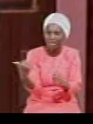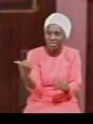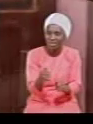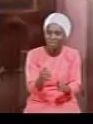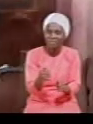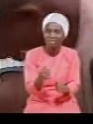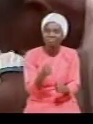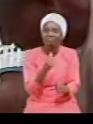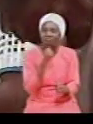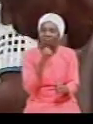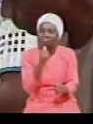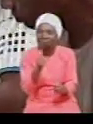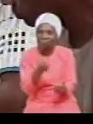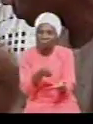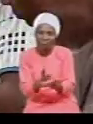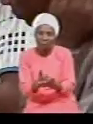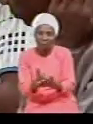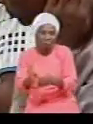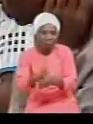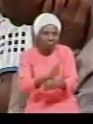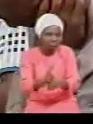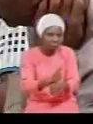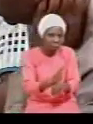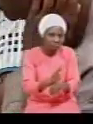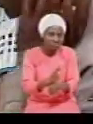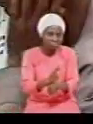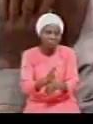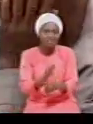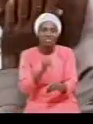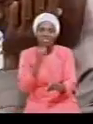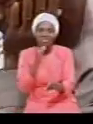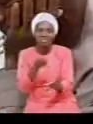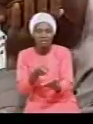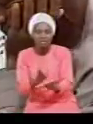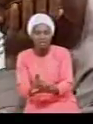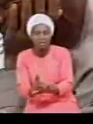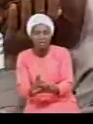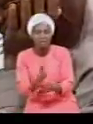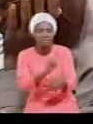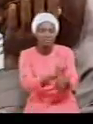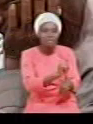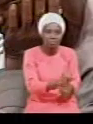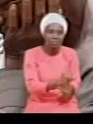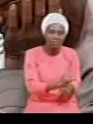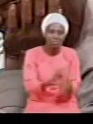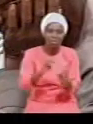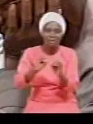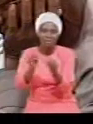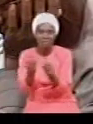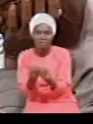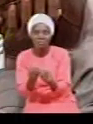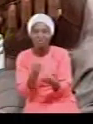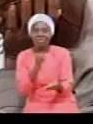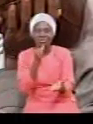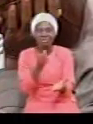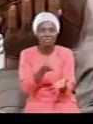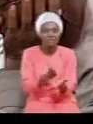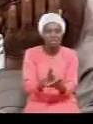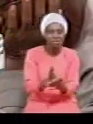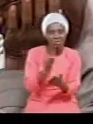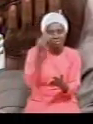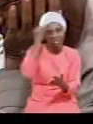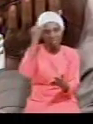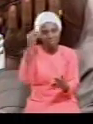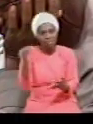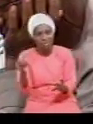business, dishonest administration, dishonest policy,